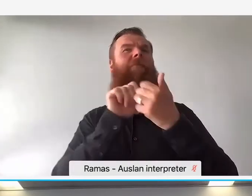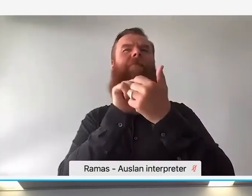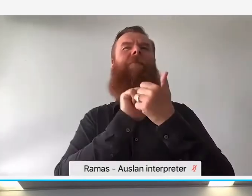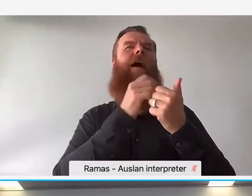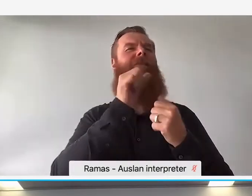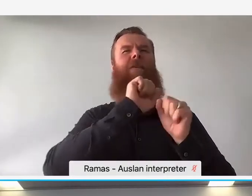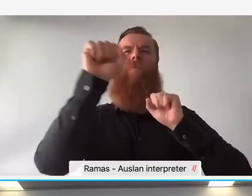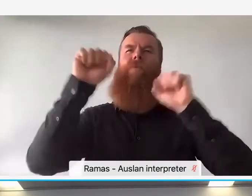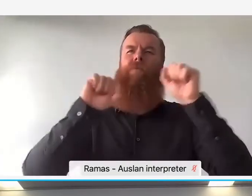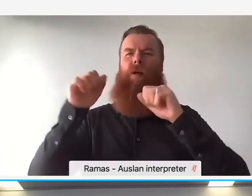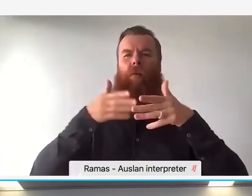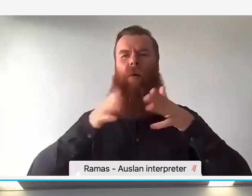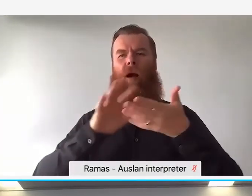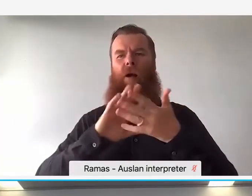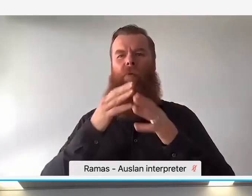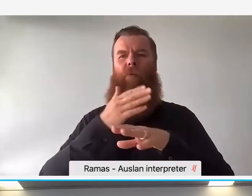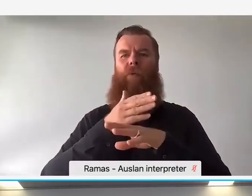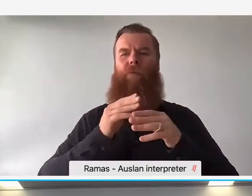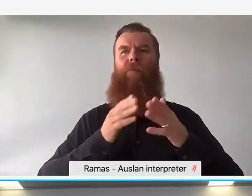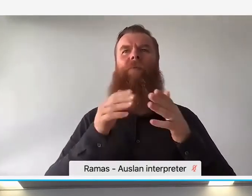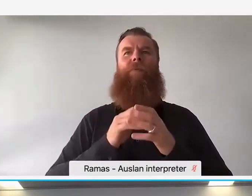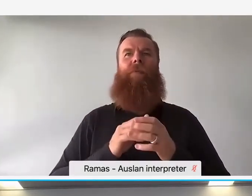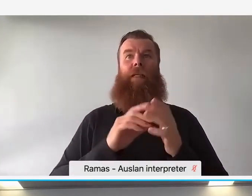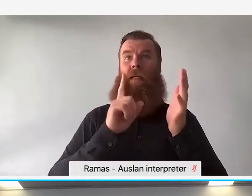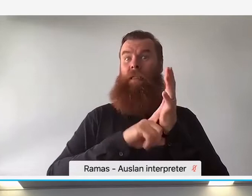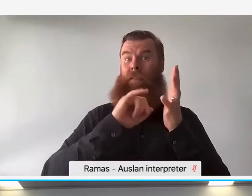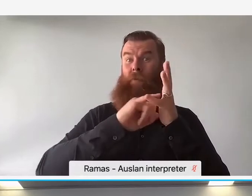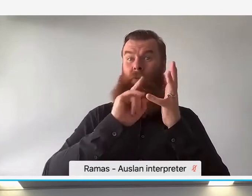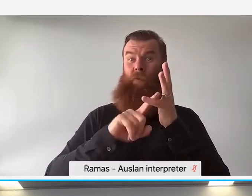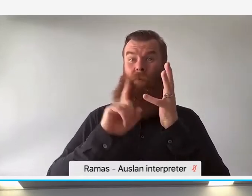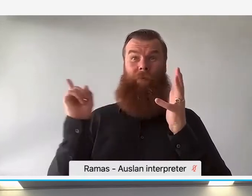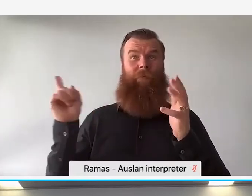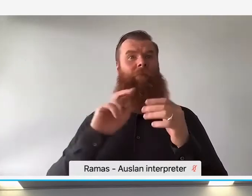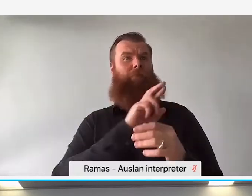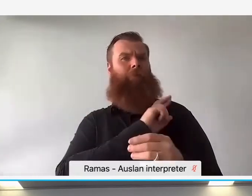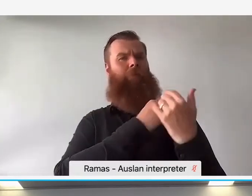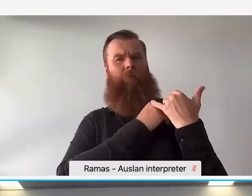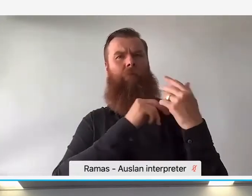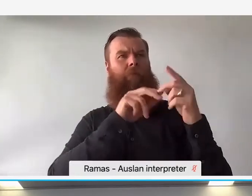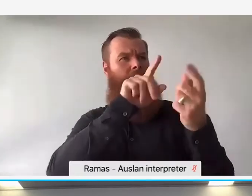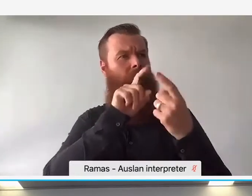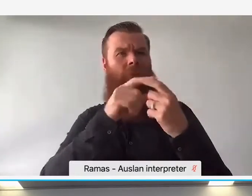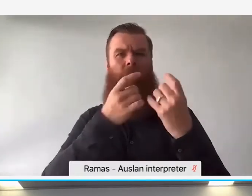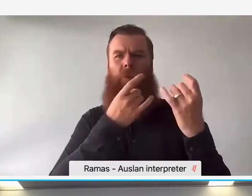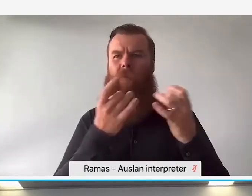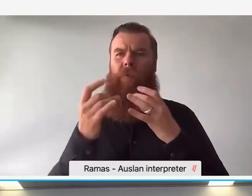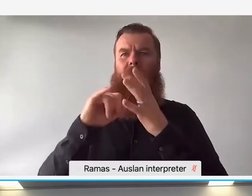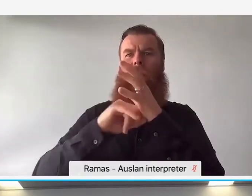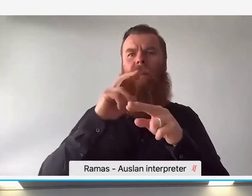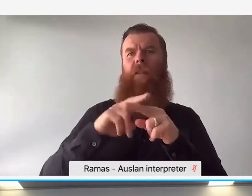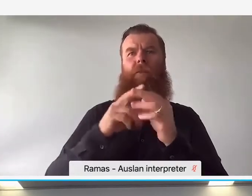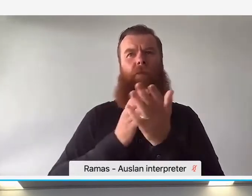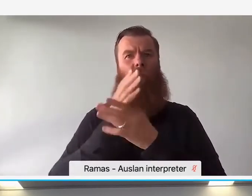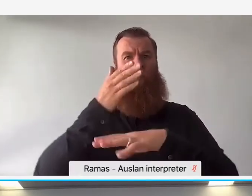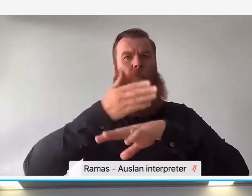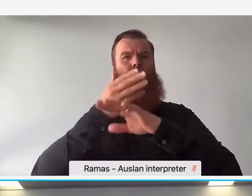working. LSUs are responsible for recruitment and preparation of workers through the Work Ready pool,